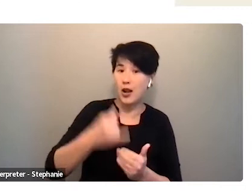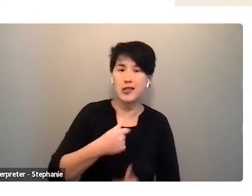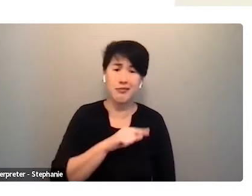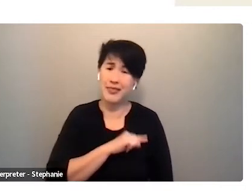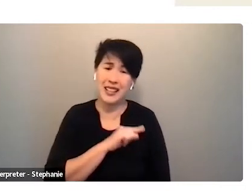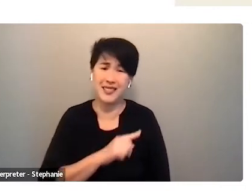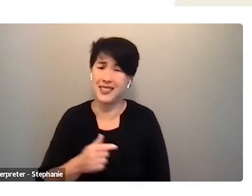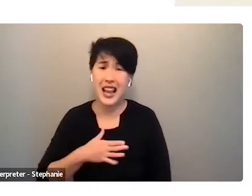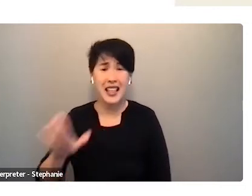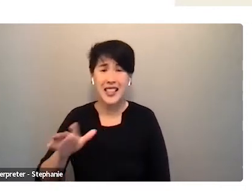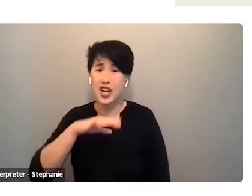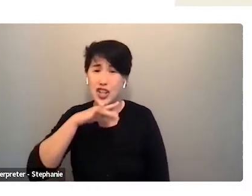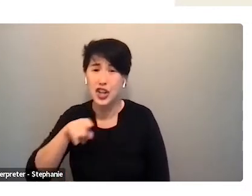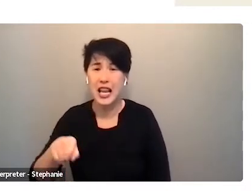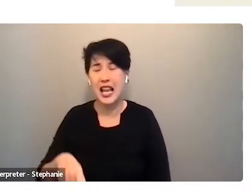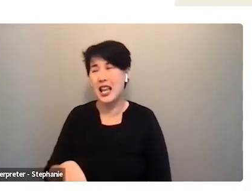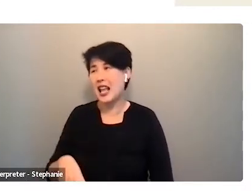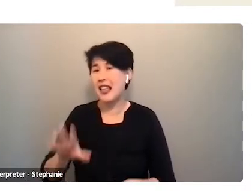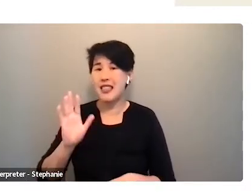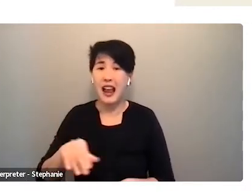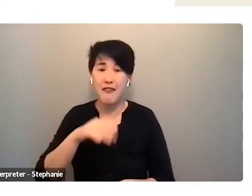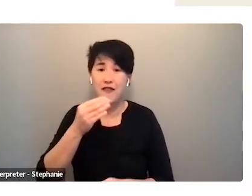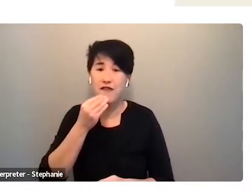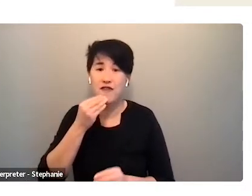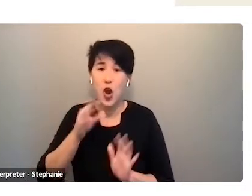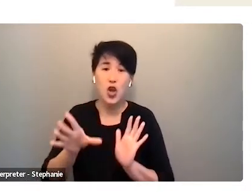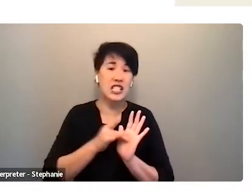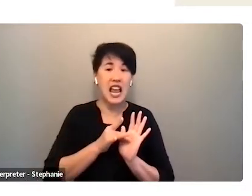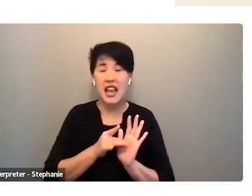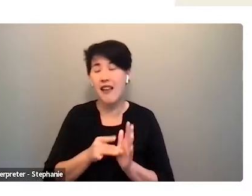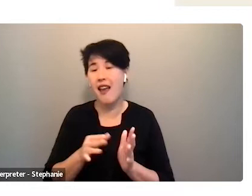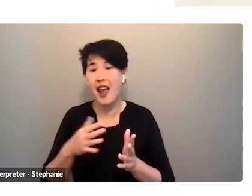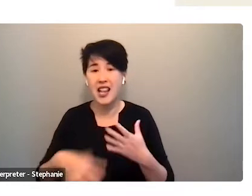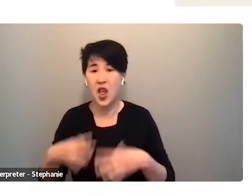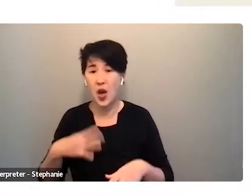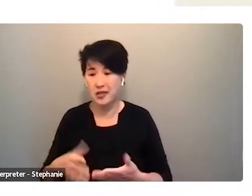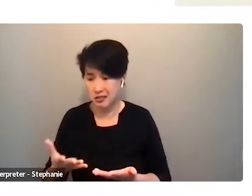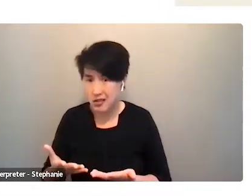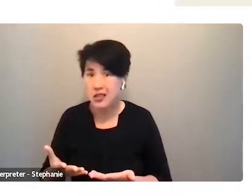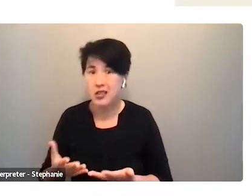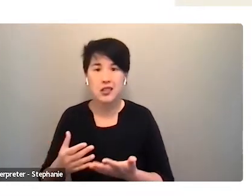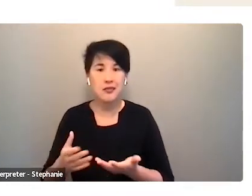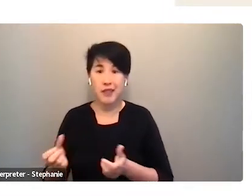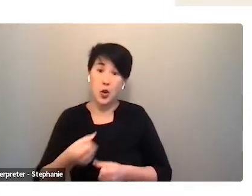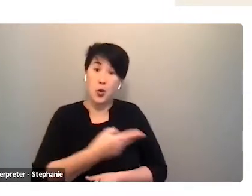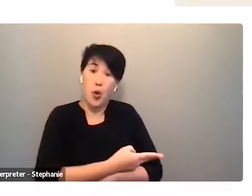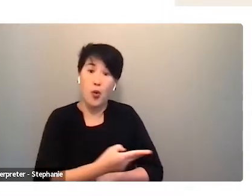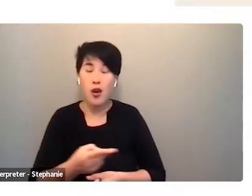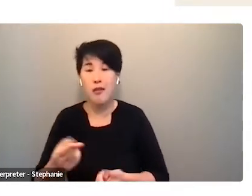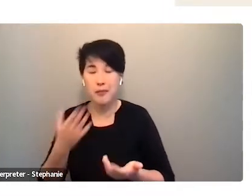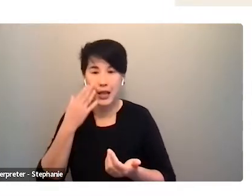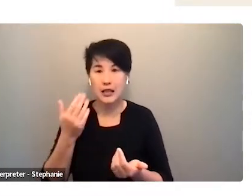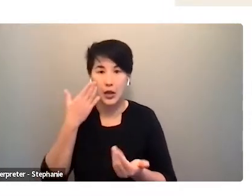throwing my kids' dirty or like paint covered or food stained clothes in the bin, from when they were babies, because I didn't really know what